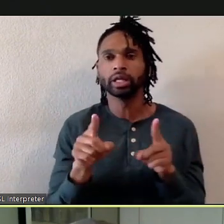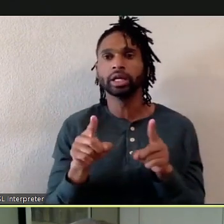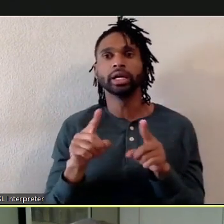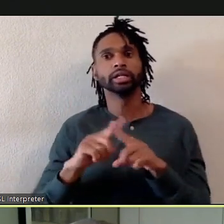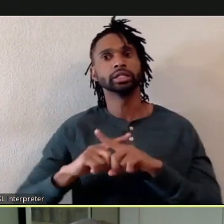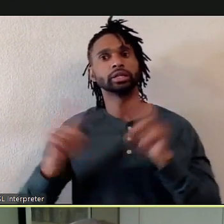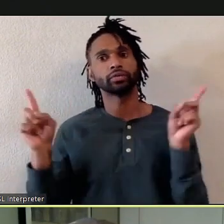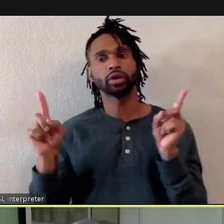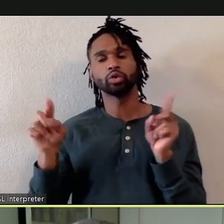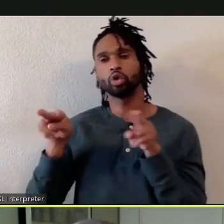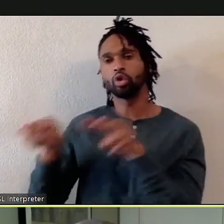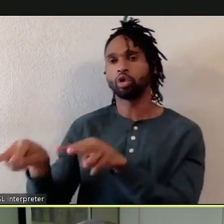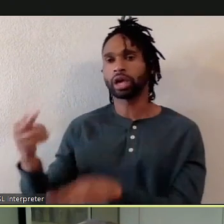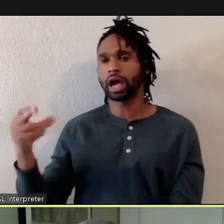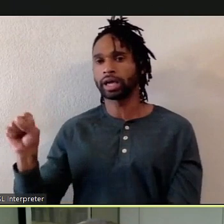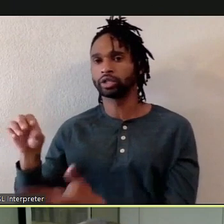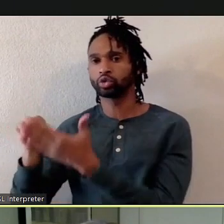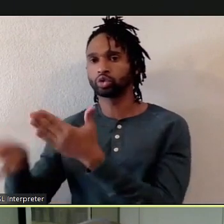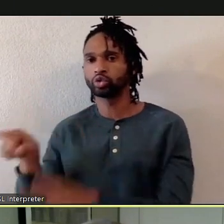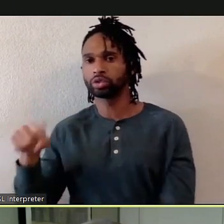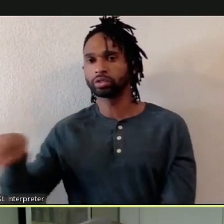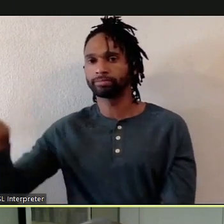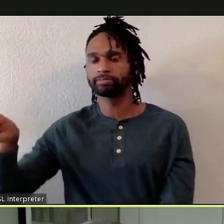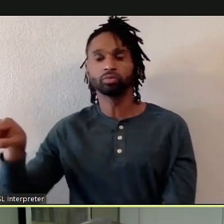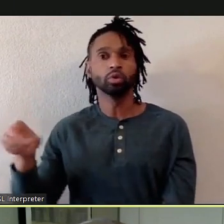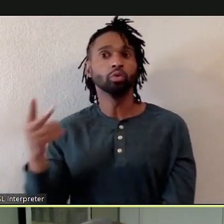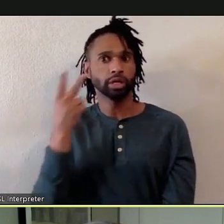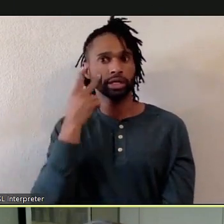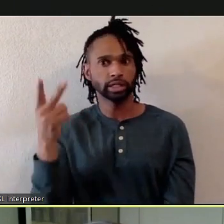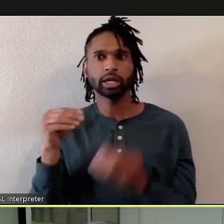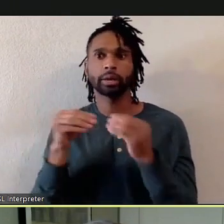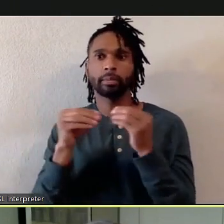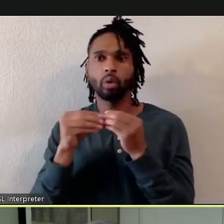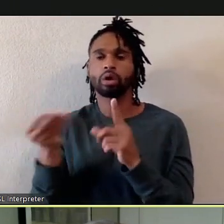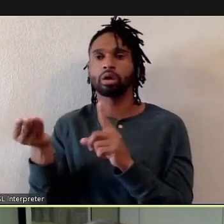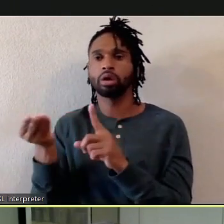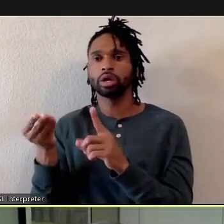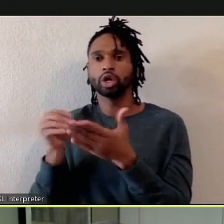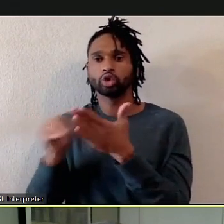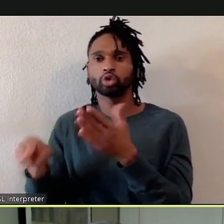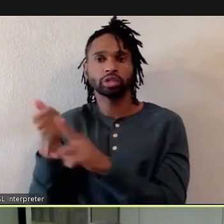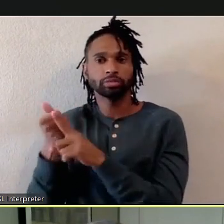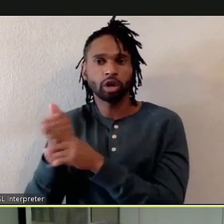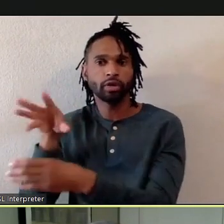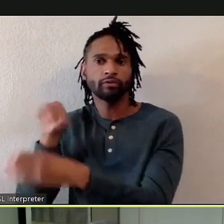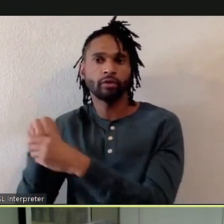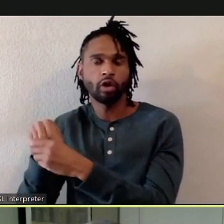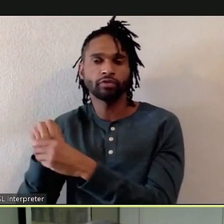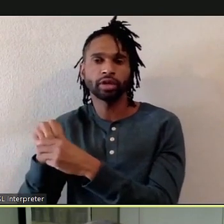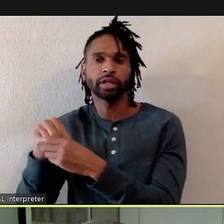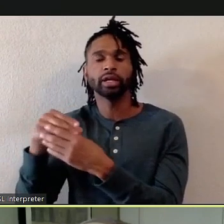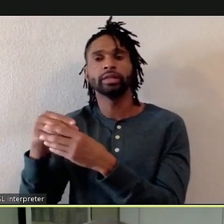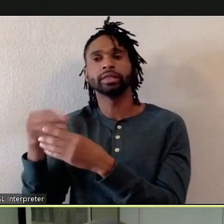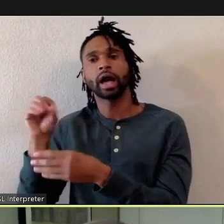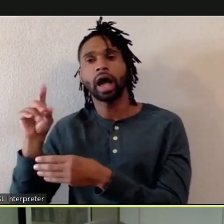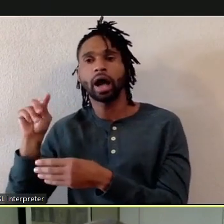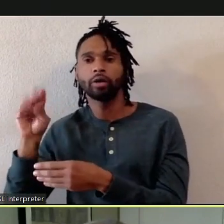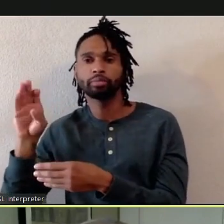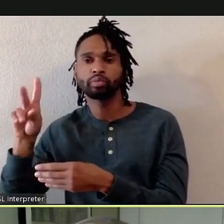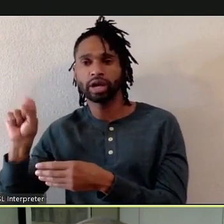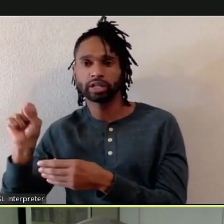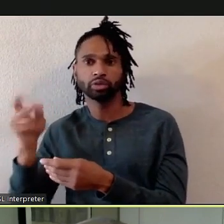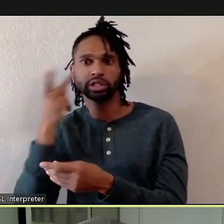our high school students. There we do see more students involved in the outbreaks. We see larger